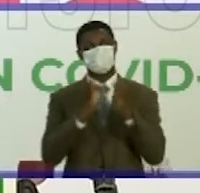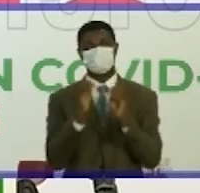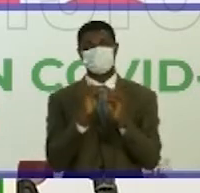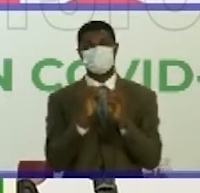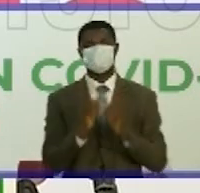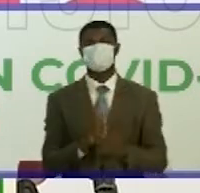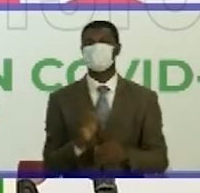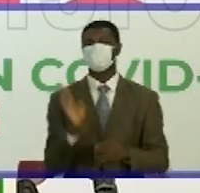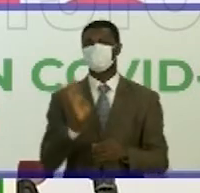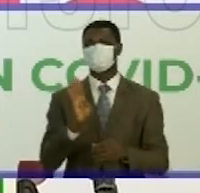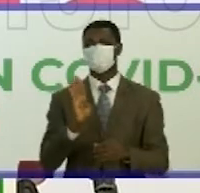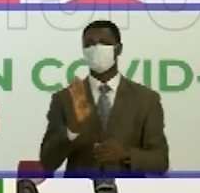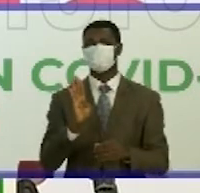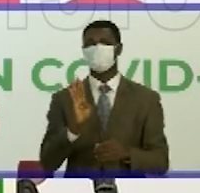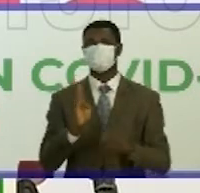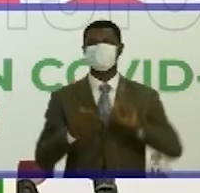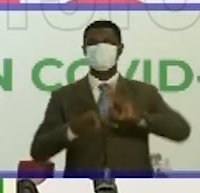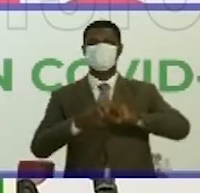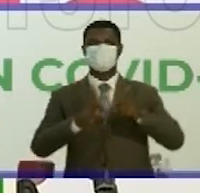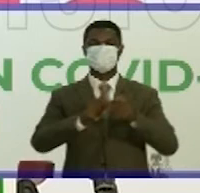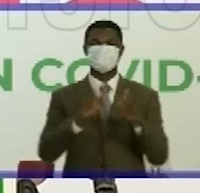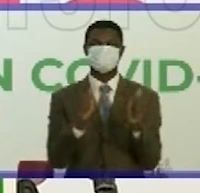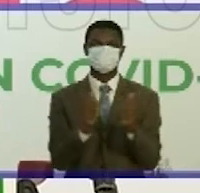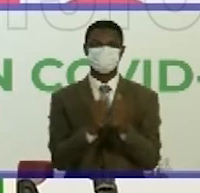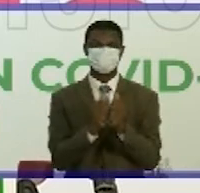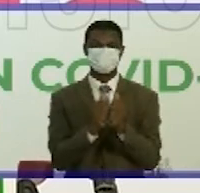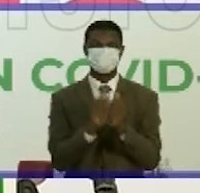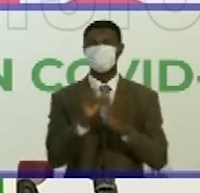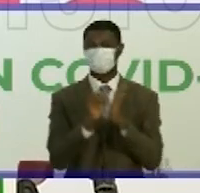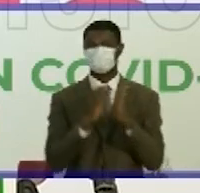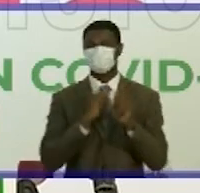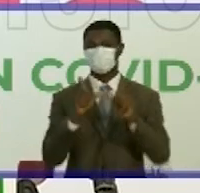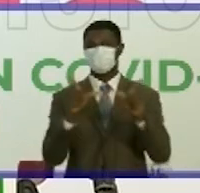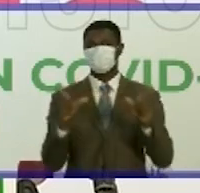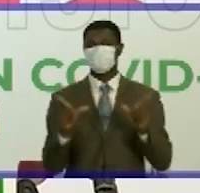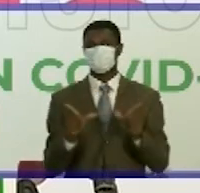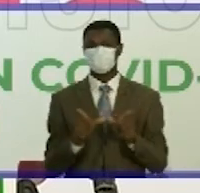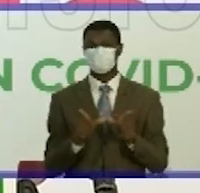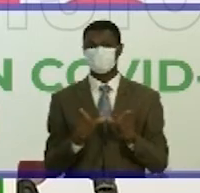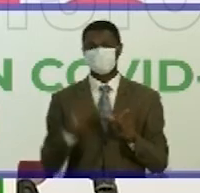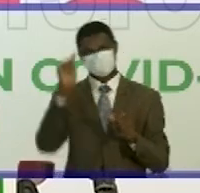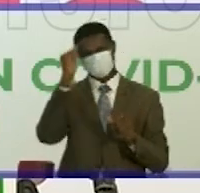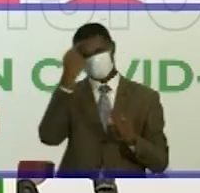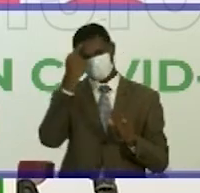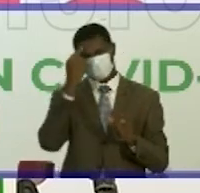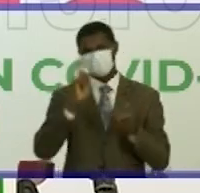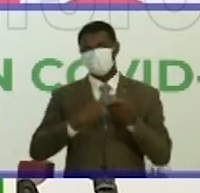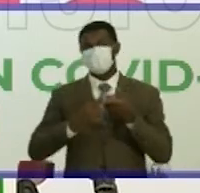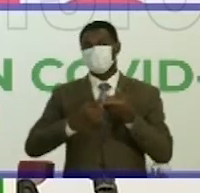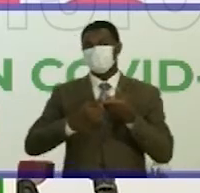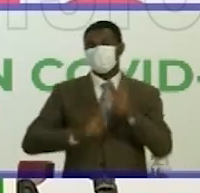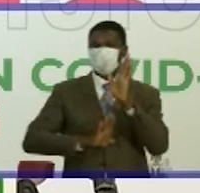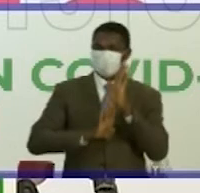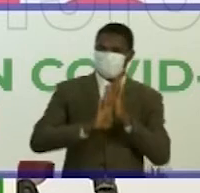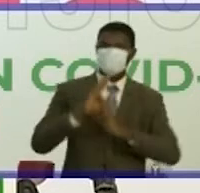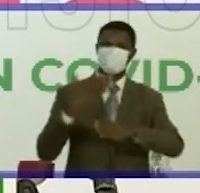B, partnering with states and local governments to improve community sensitization and engagement to